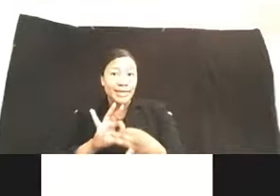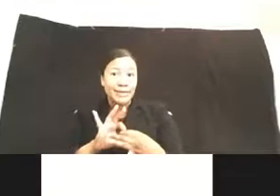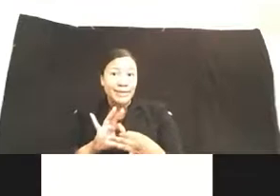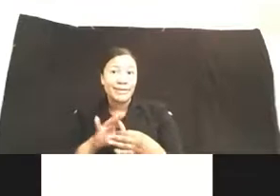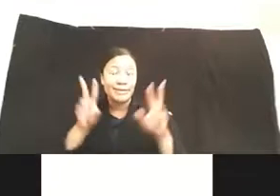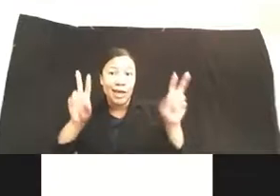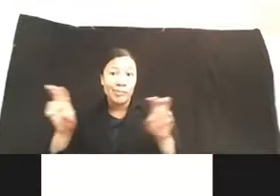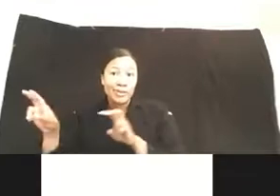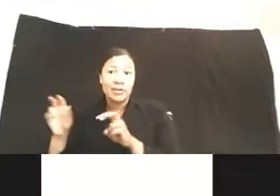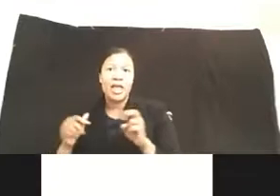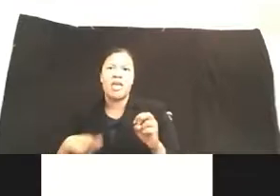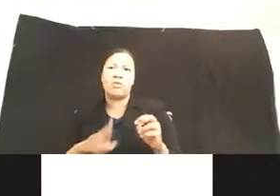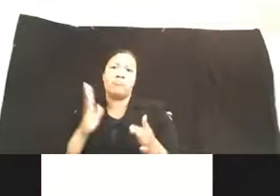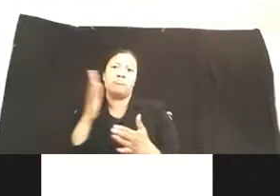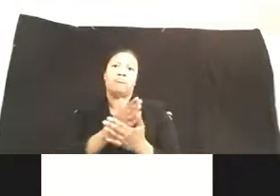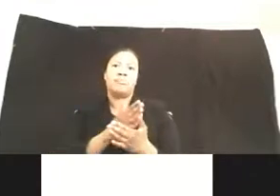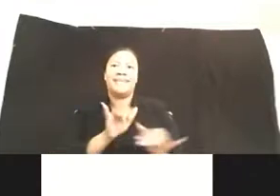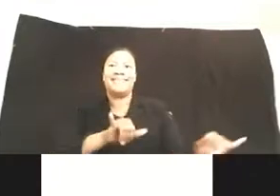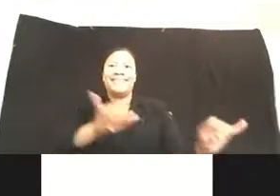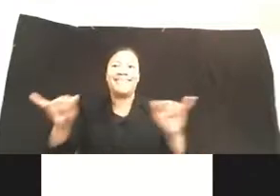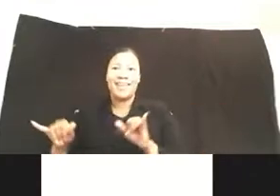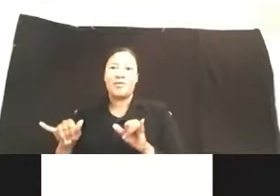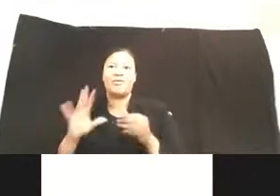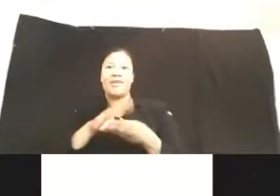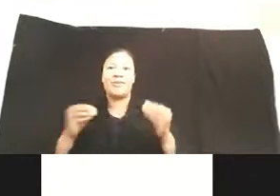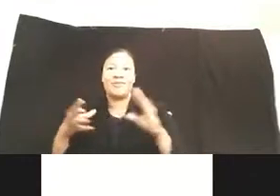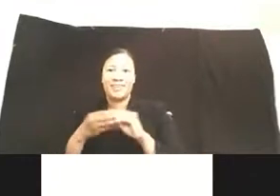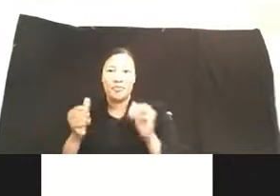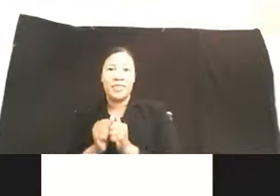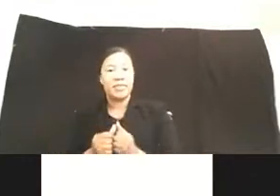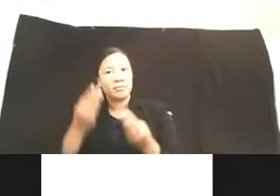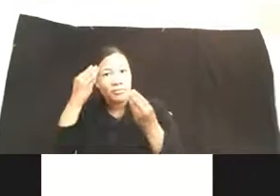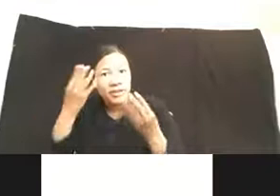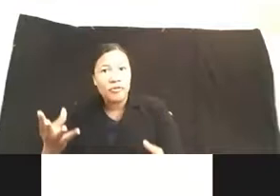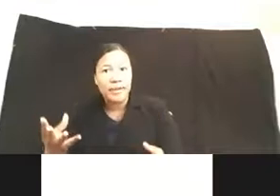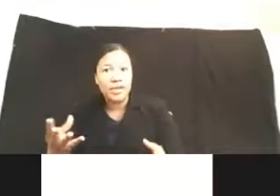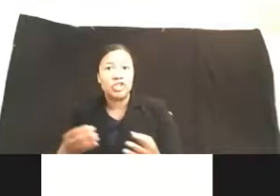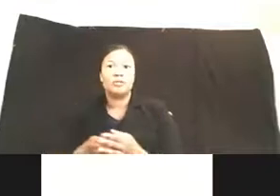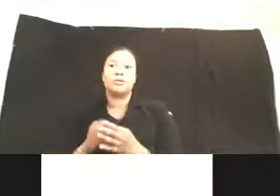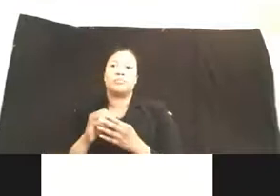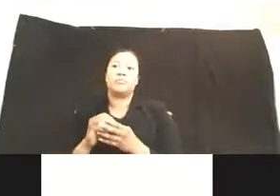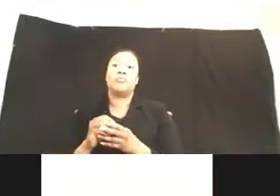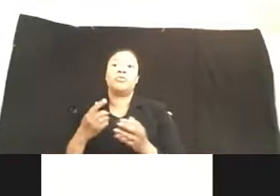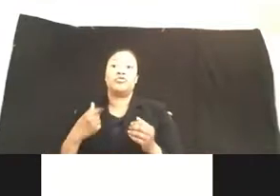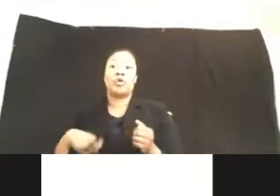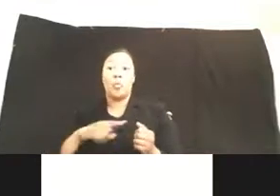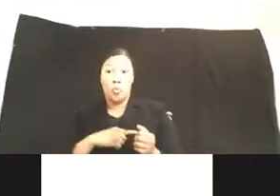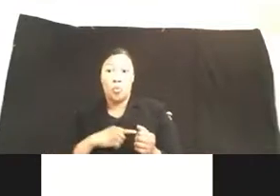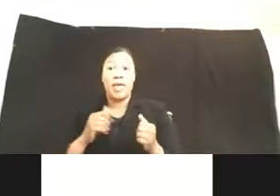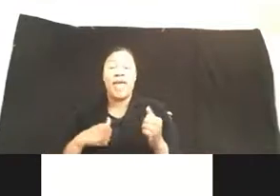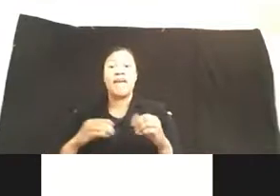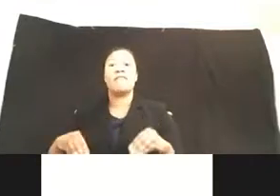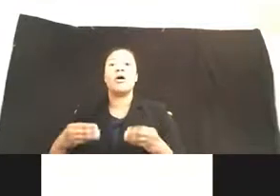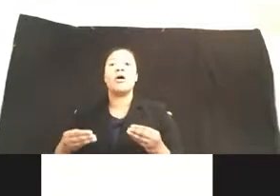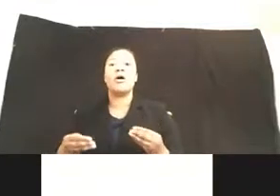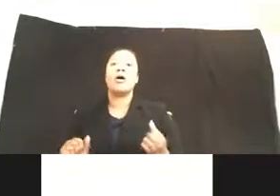standard narratives within foreign policy circles. The Ethnographies of Empire Research Cluster provides a forum for the